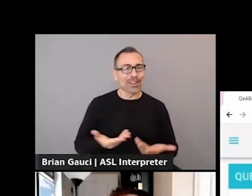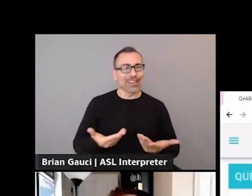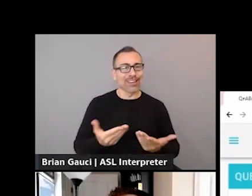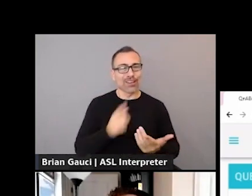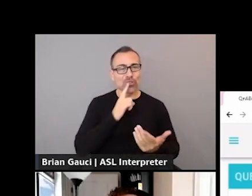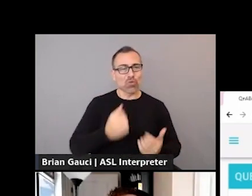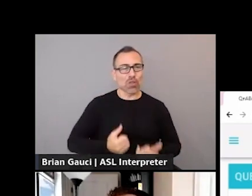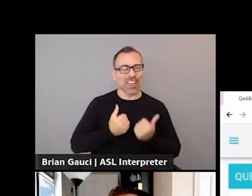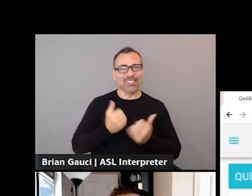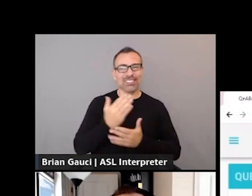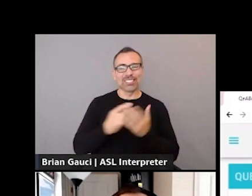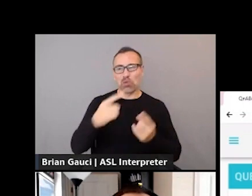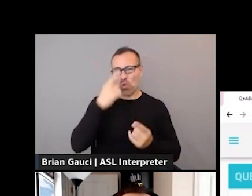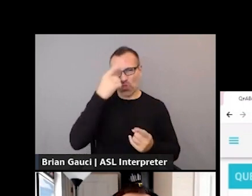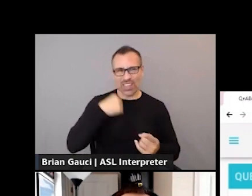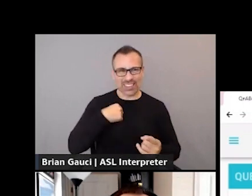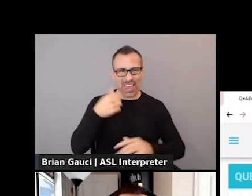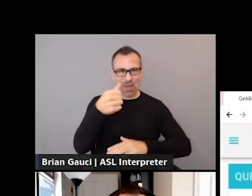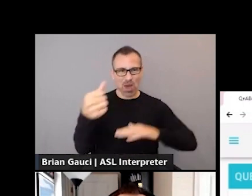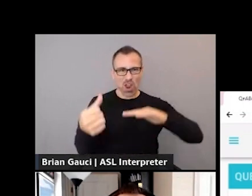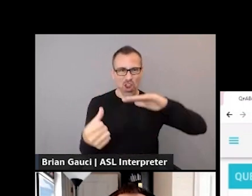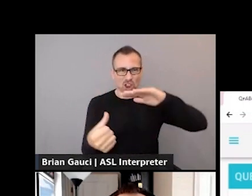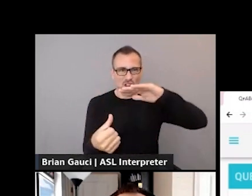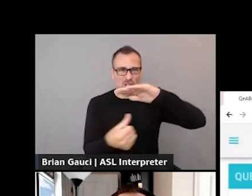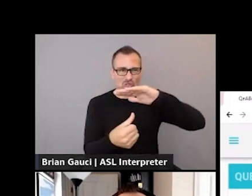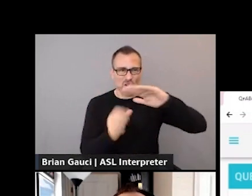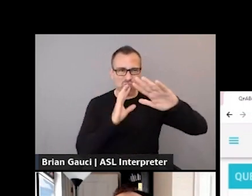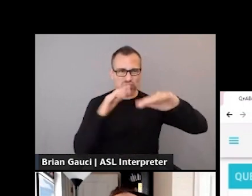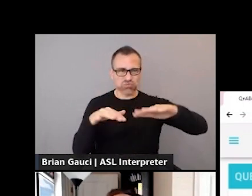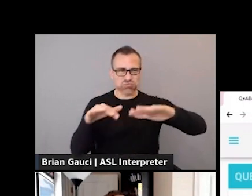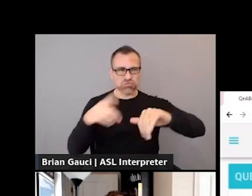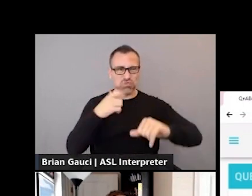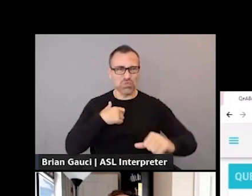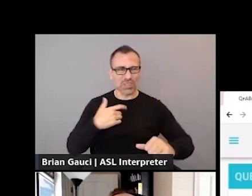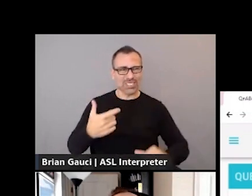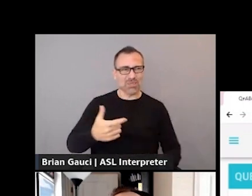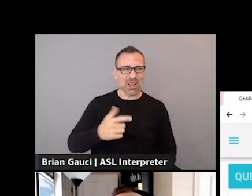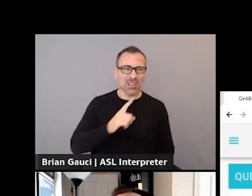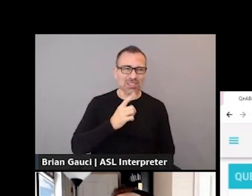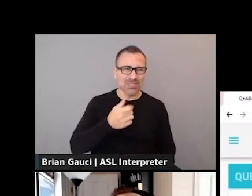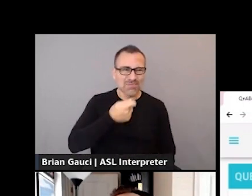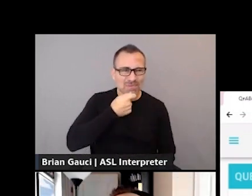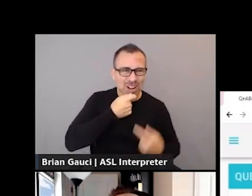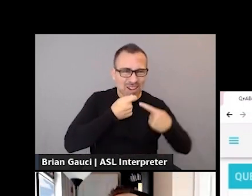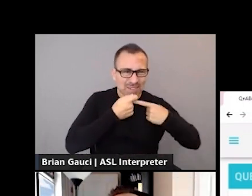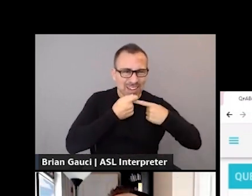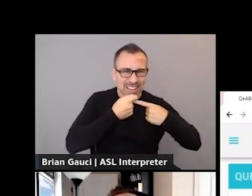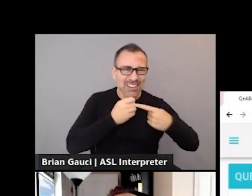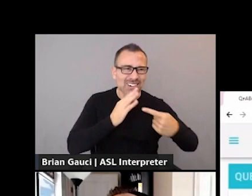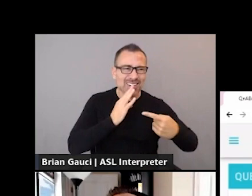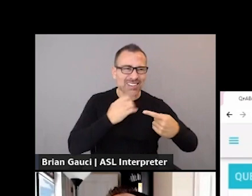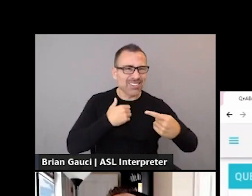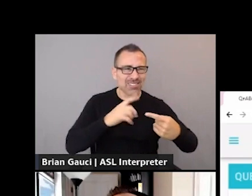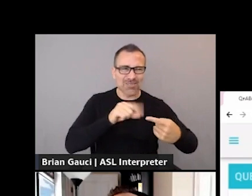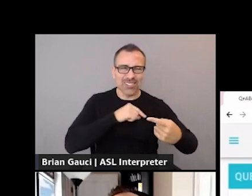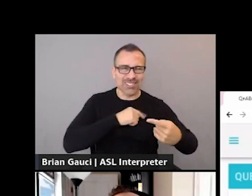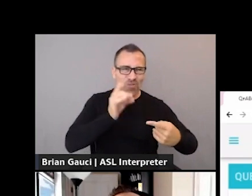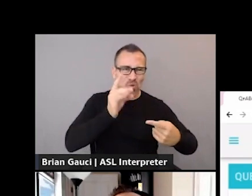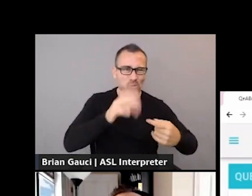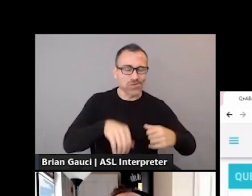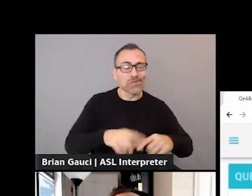bad audio. But yes, we are live. And so that also shows by like mistyping